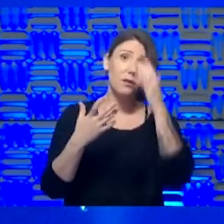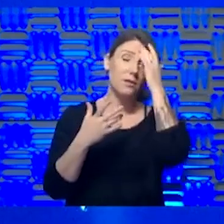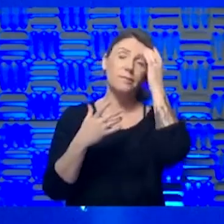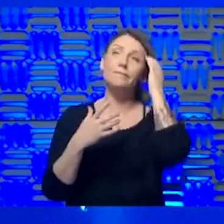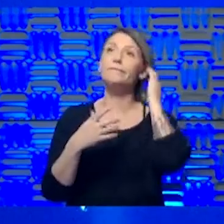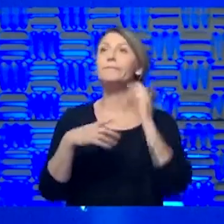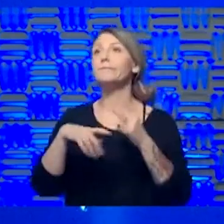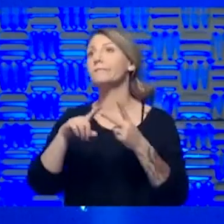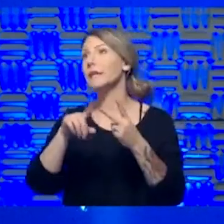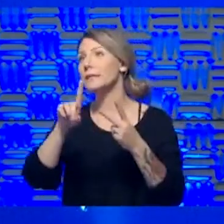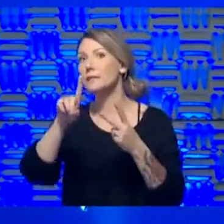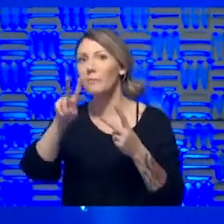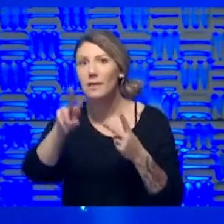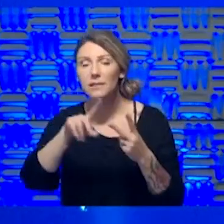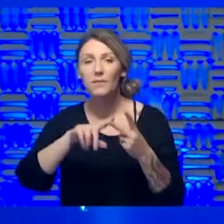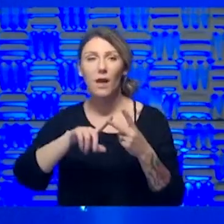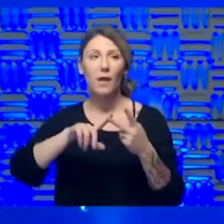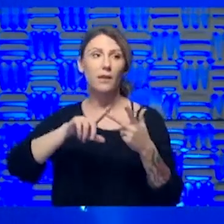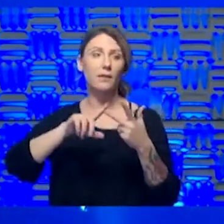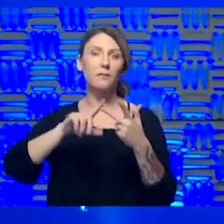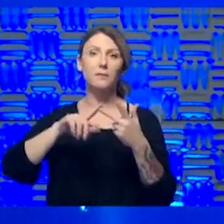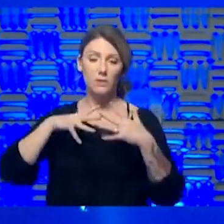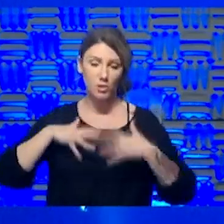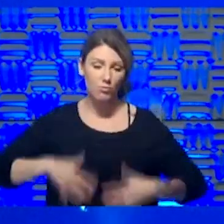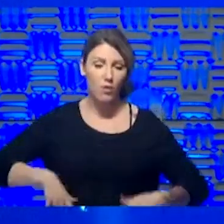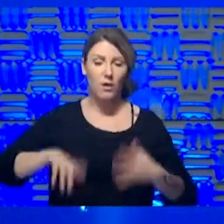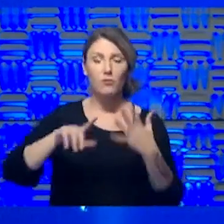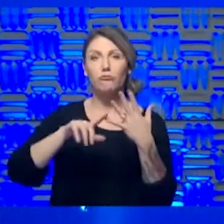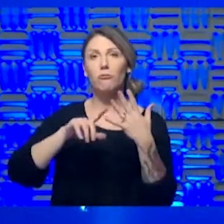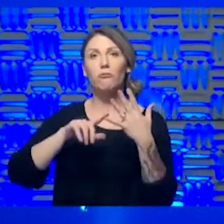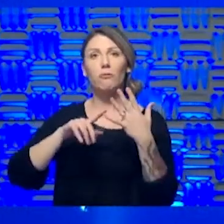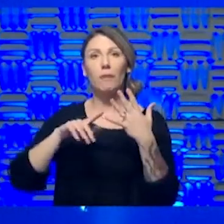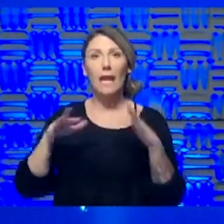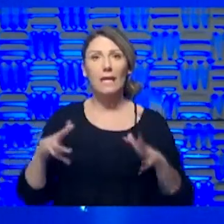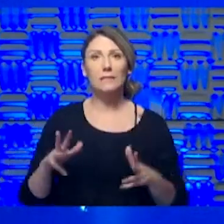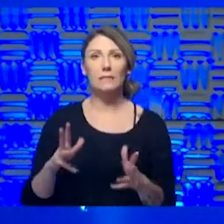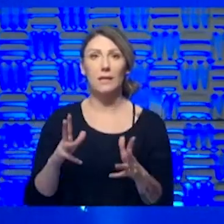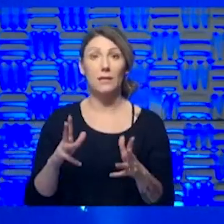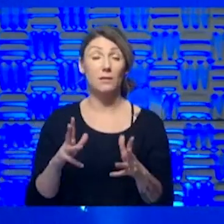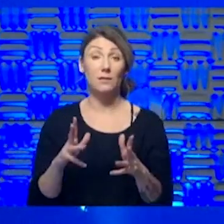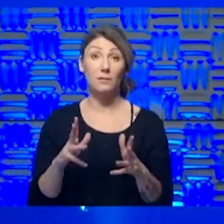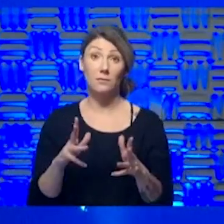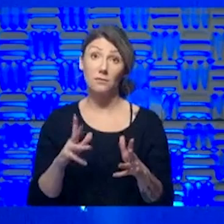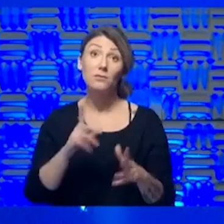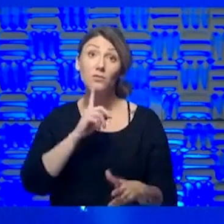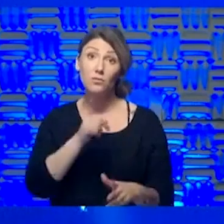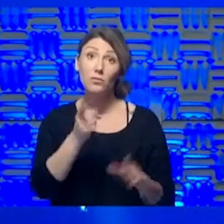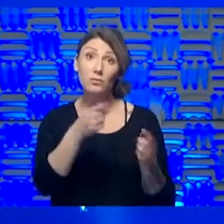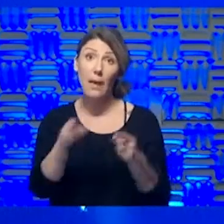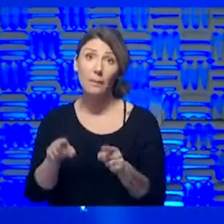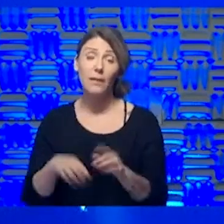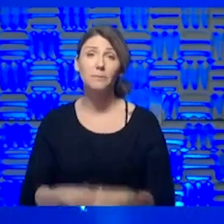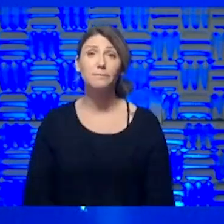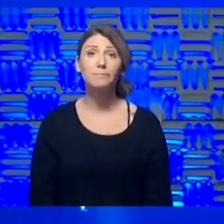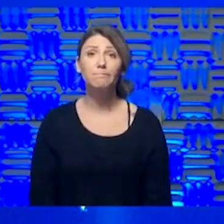domestic violence and depression and anxiety, which is just true.